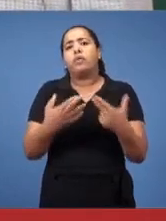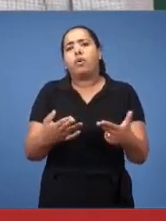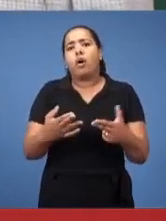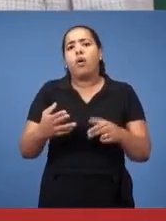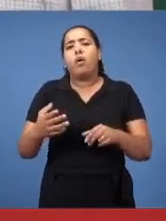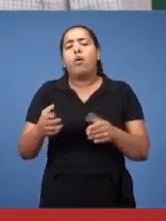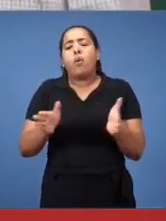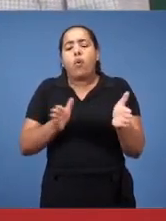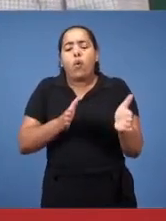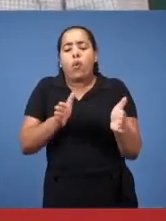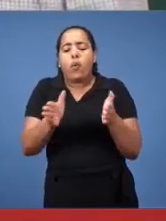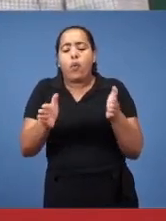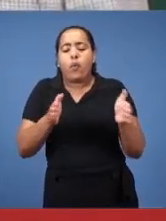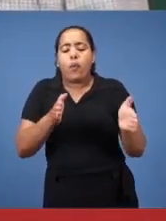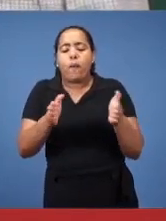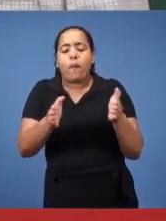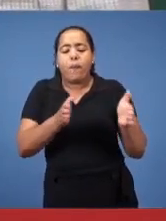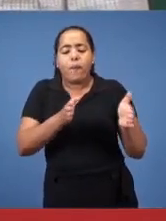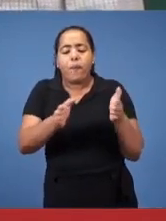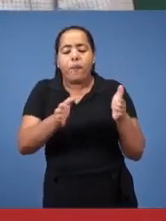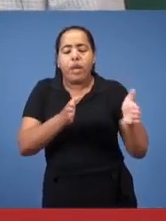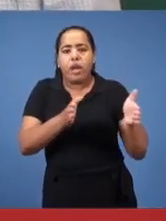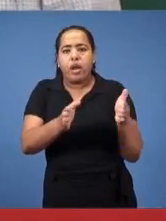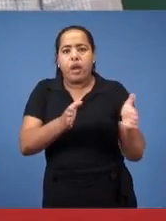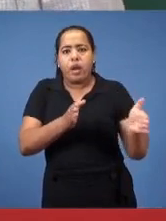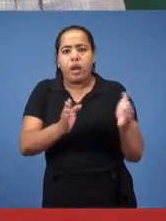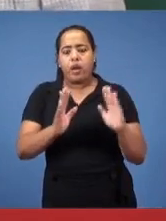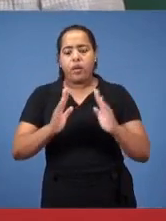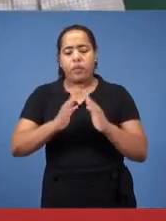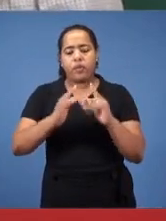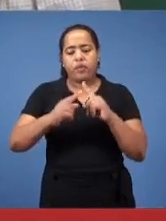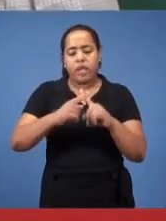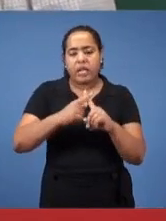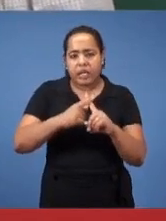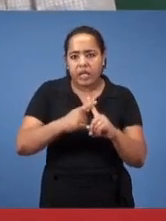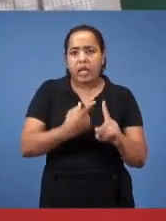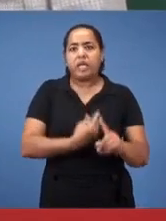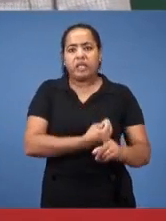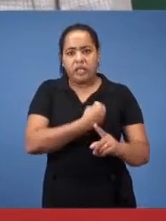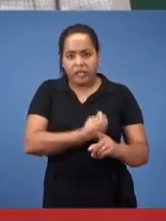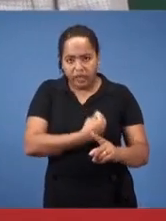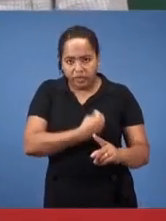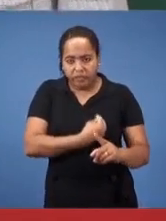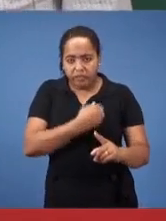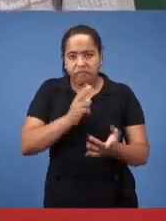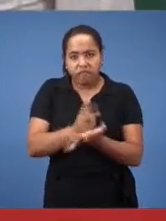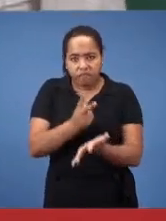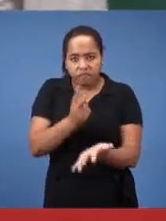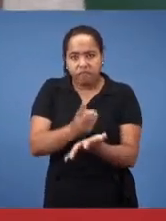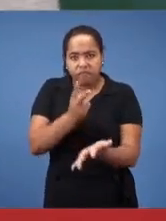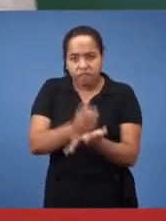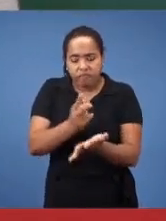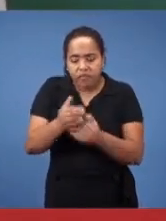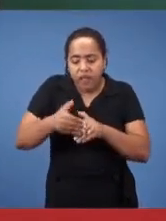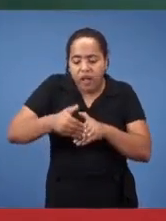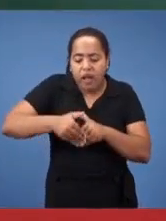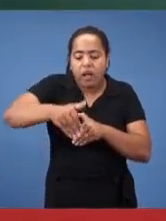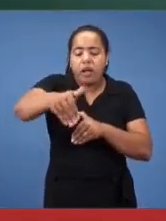remain. Why? Because the time of the church that exists to still,